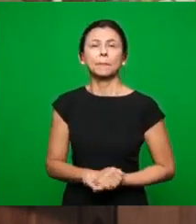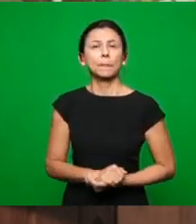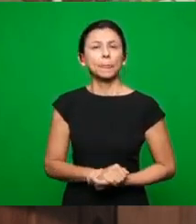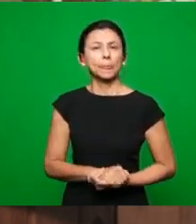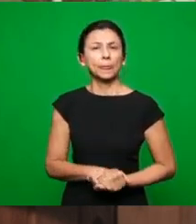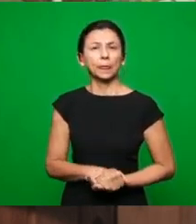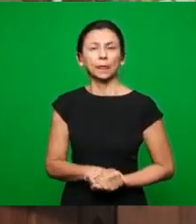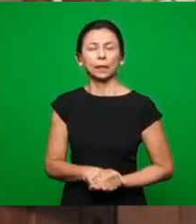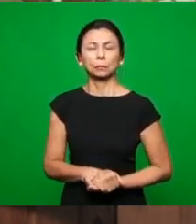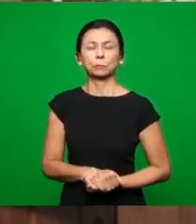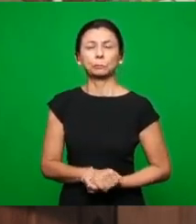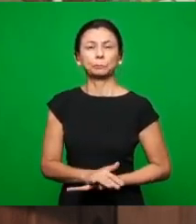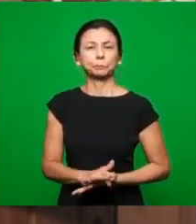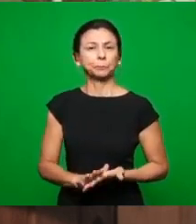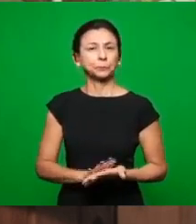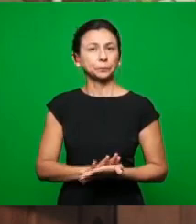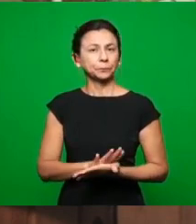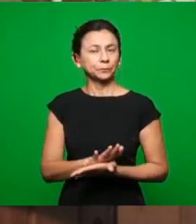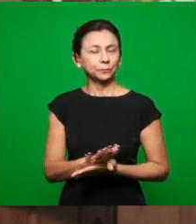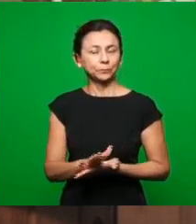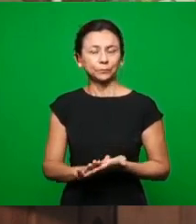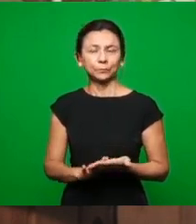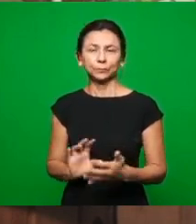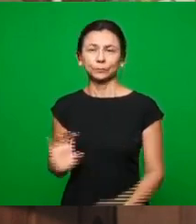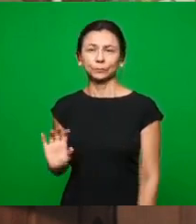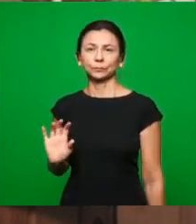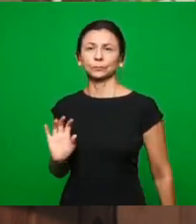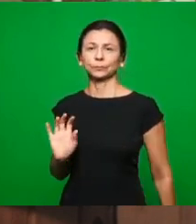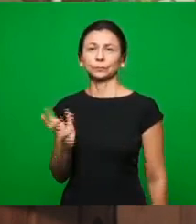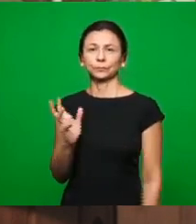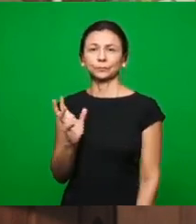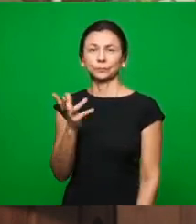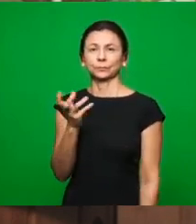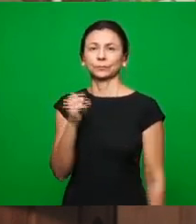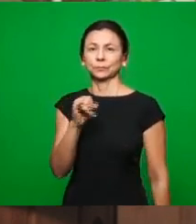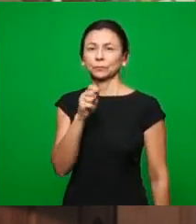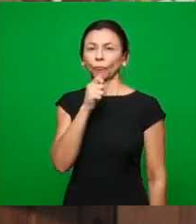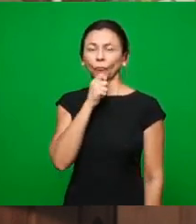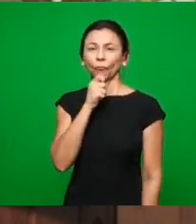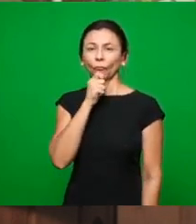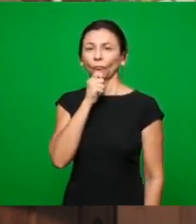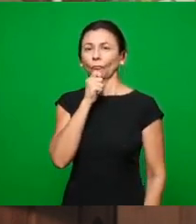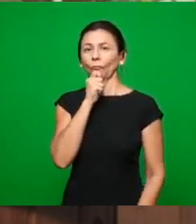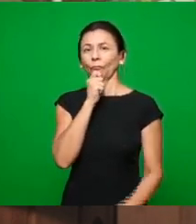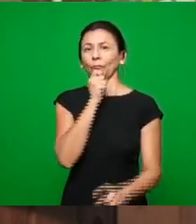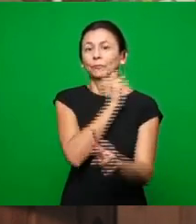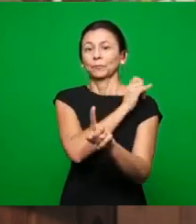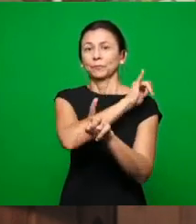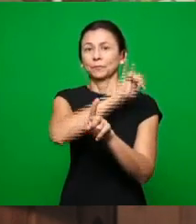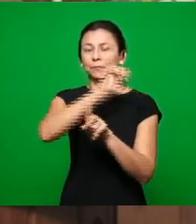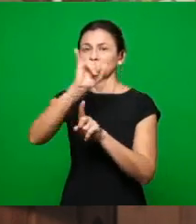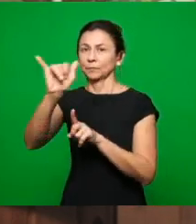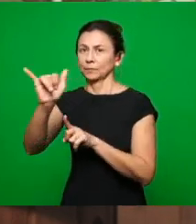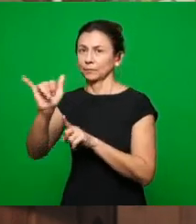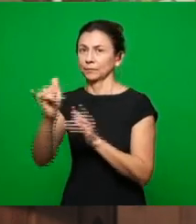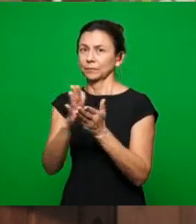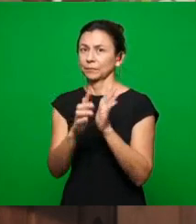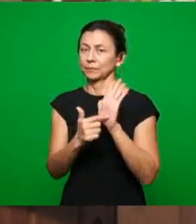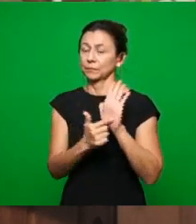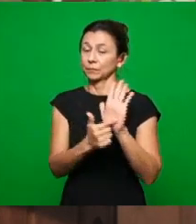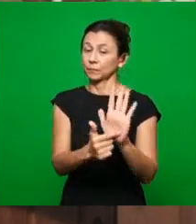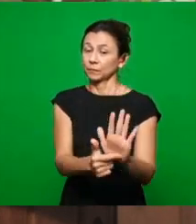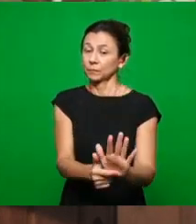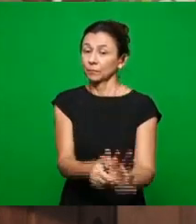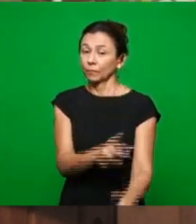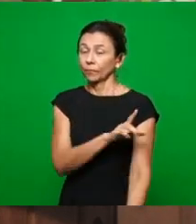was done. Nothing will be done without the signs, the prophetic signs. And the word of the Lord says the following: I will